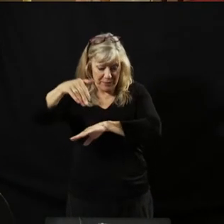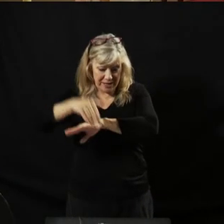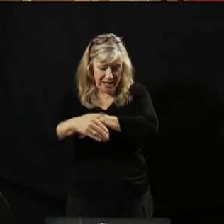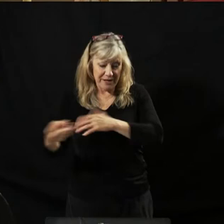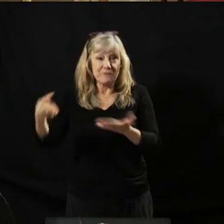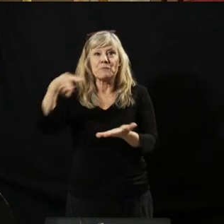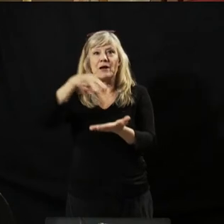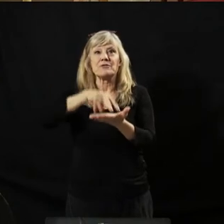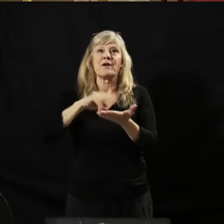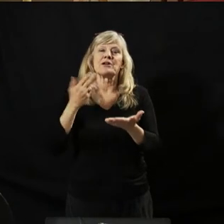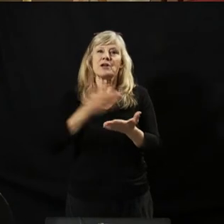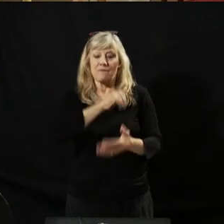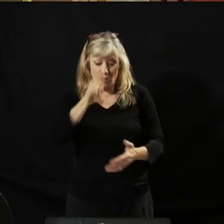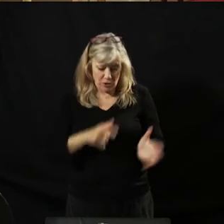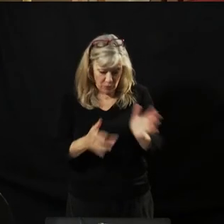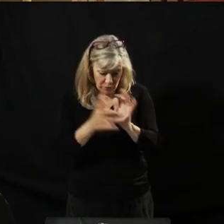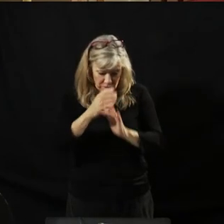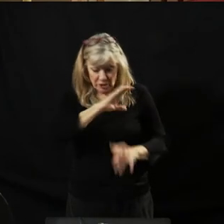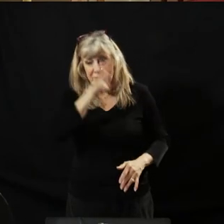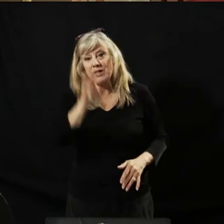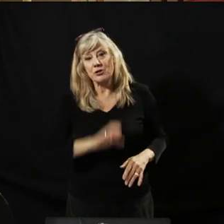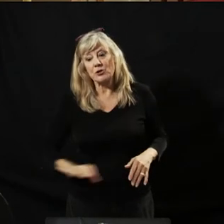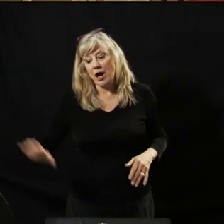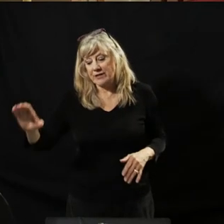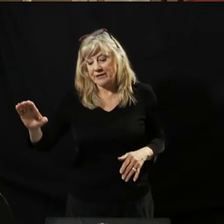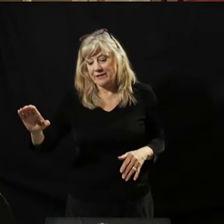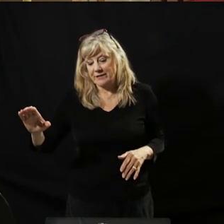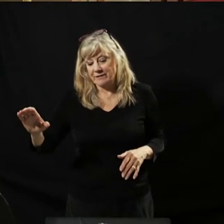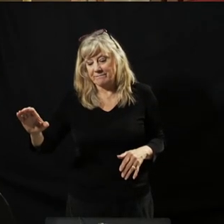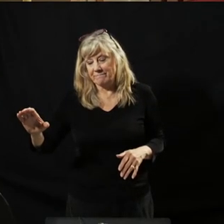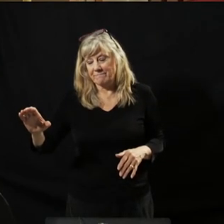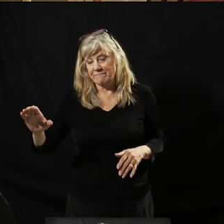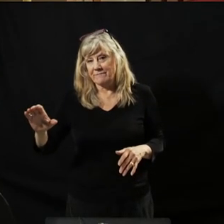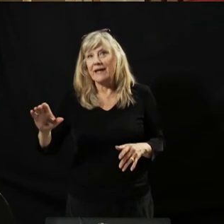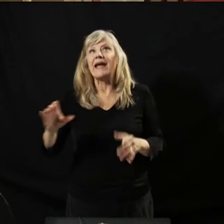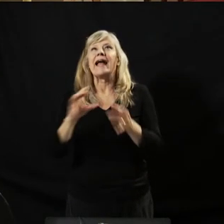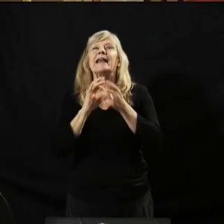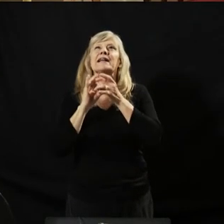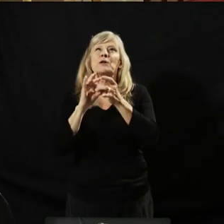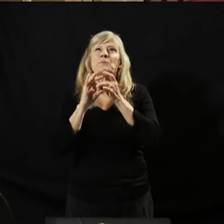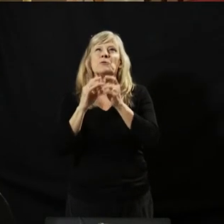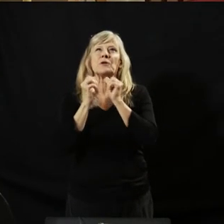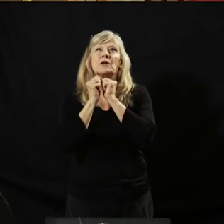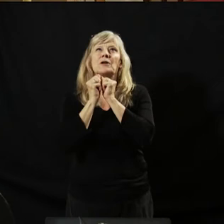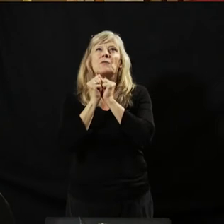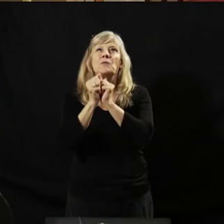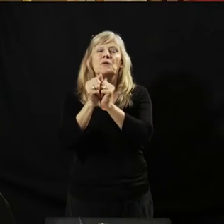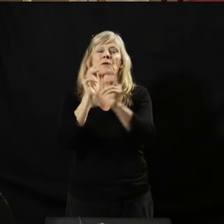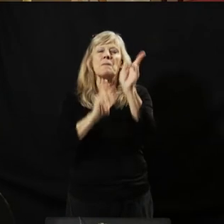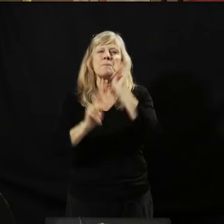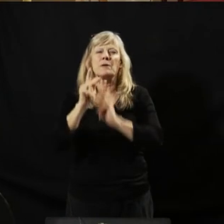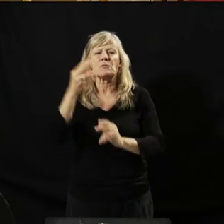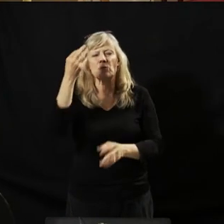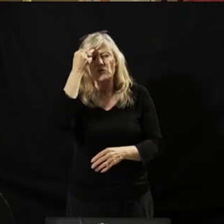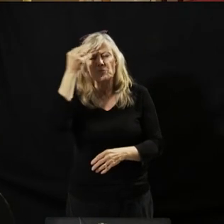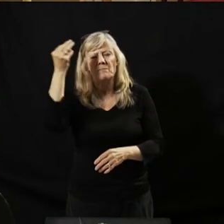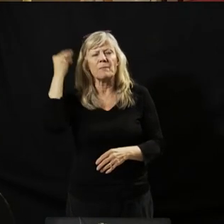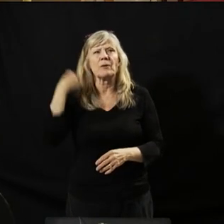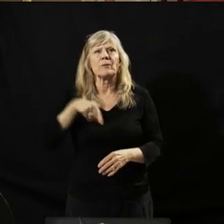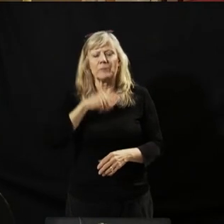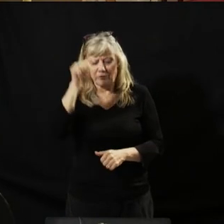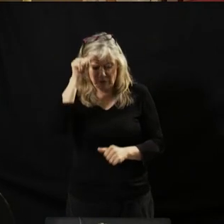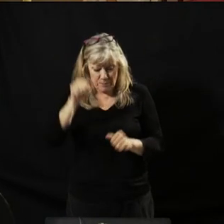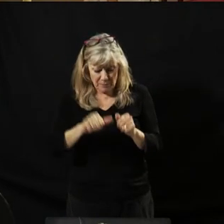Jesus Christ in the flesh and in communion with those whose memory we venerate, especially the